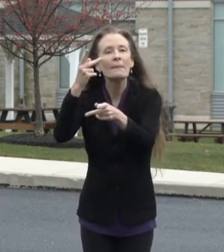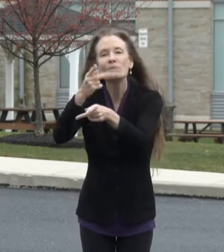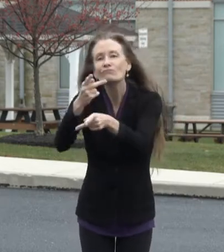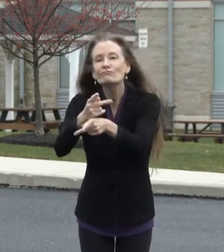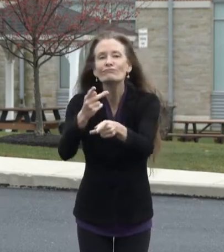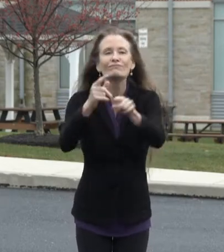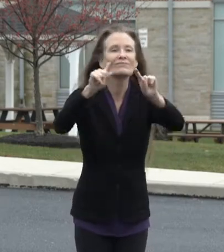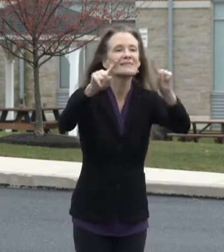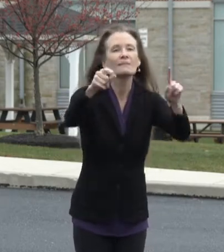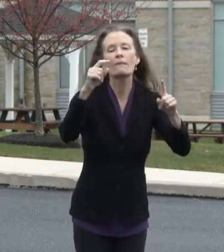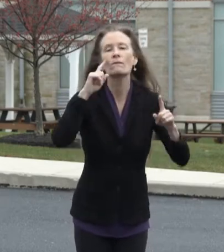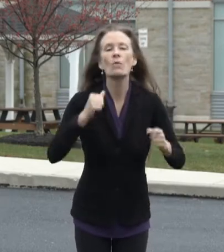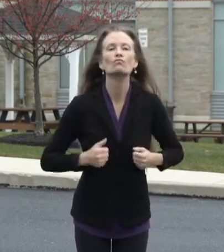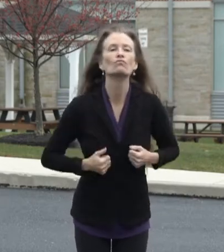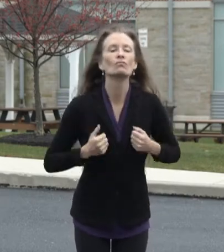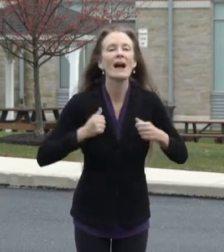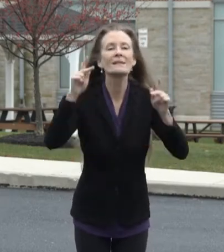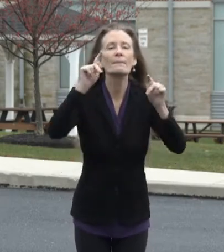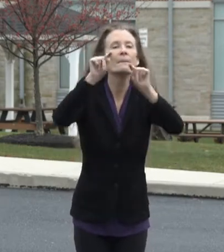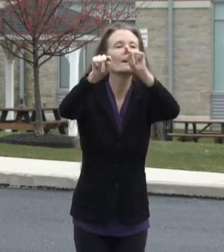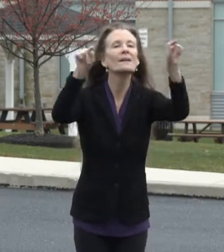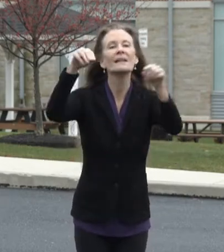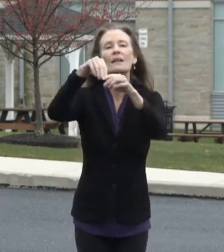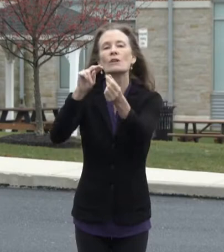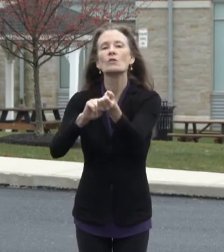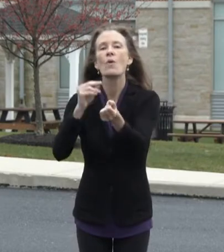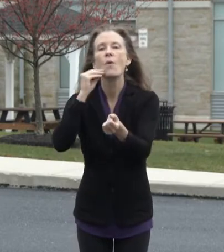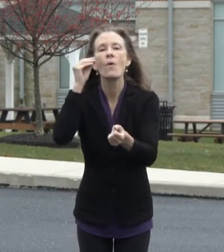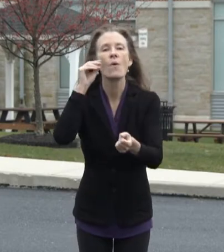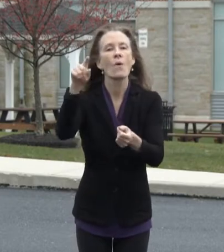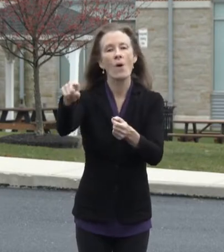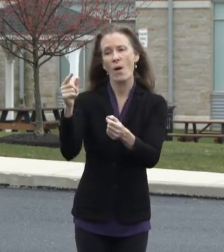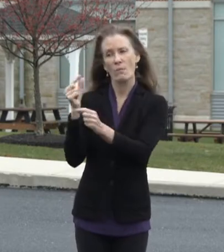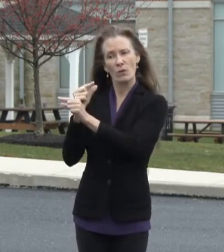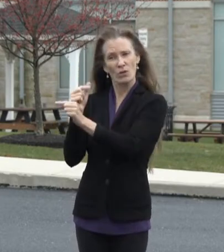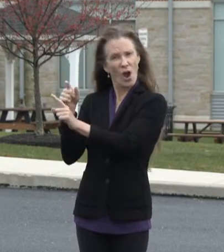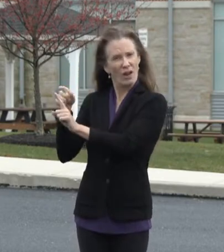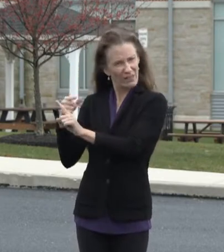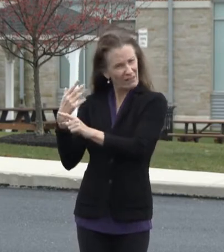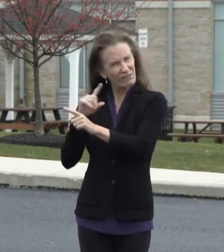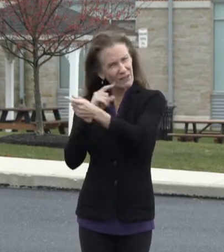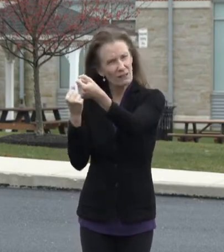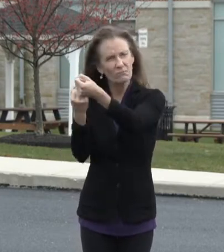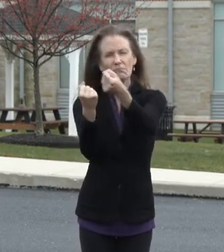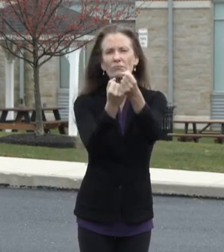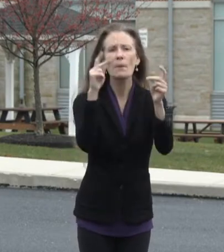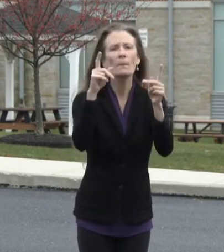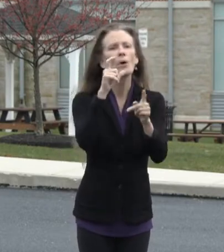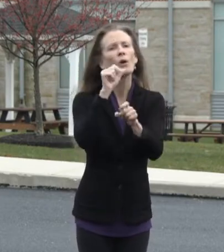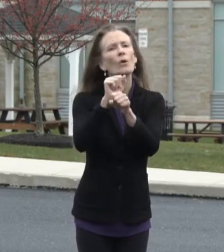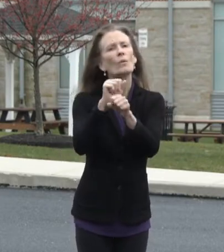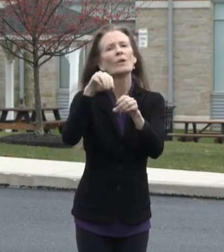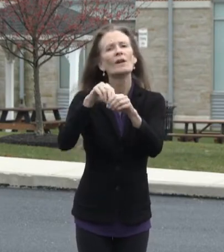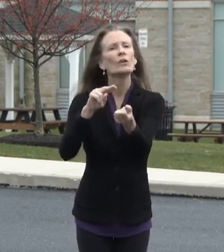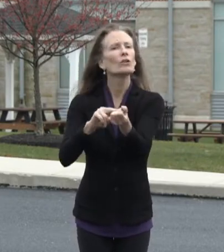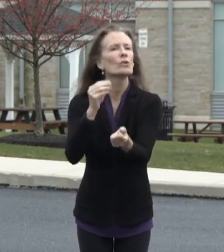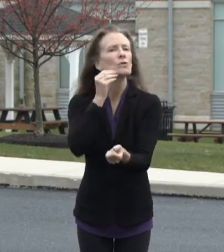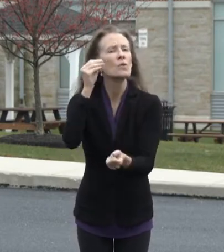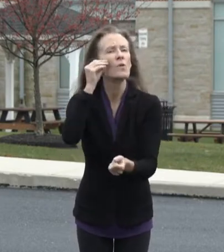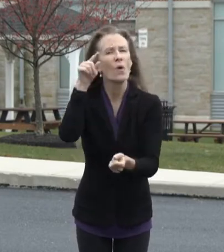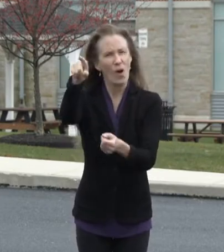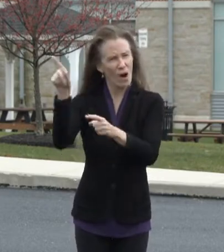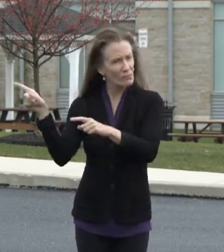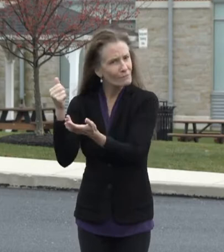the Guard spending time supporting all of the staff in their daily functions in their department. We had the Guard encouraging